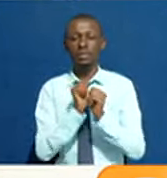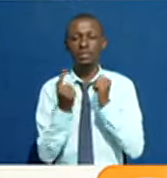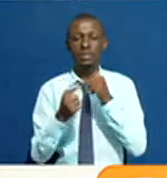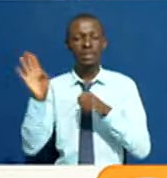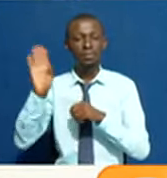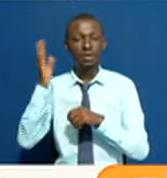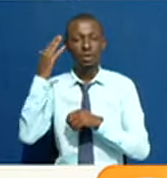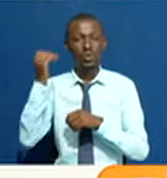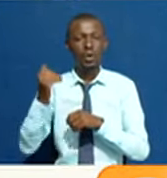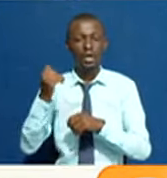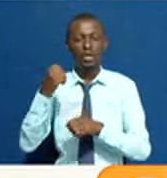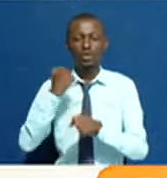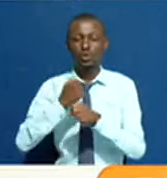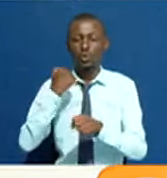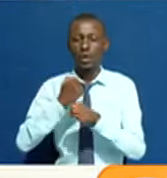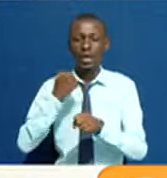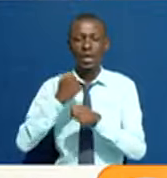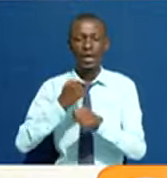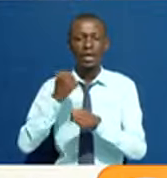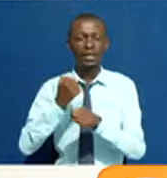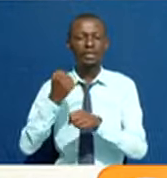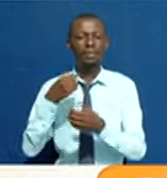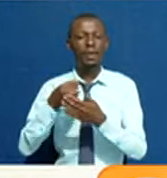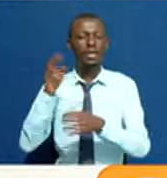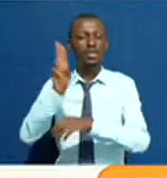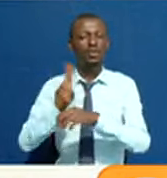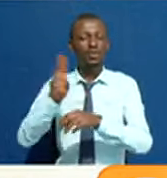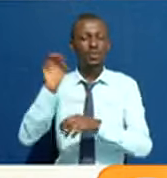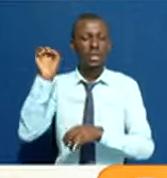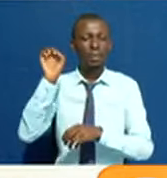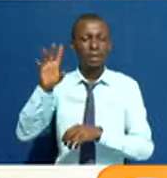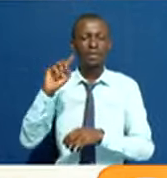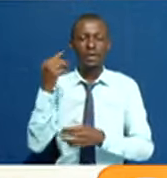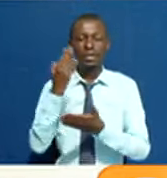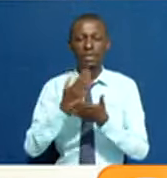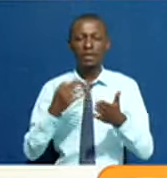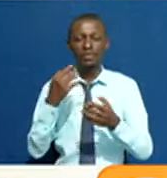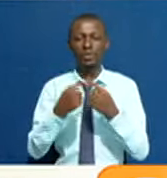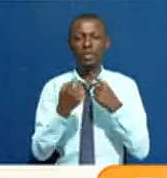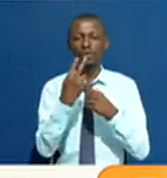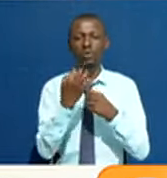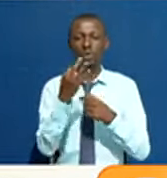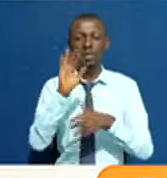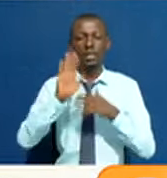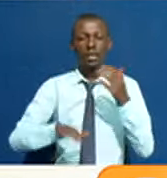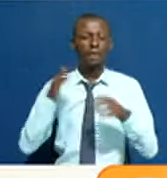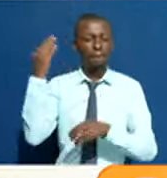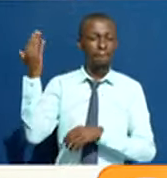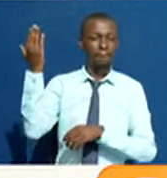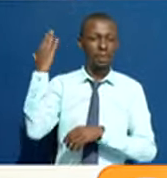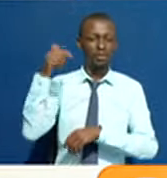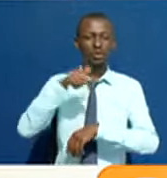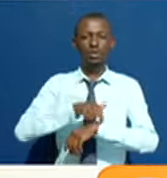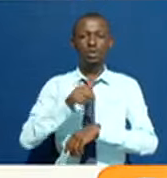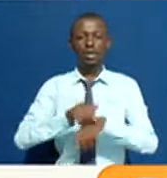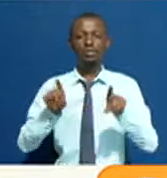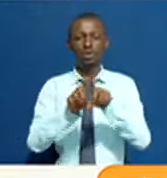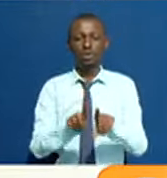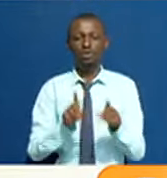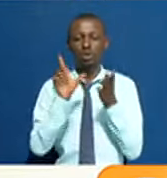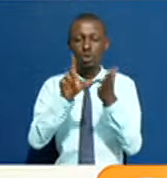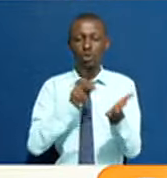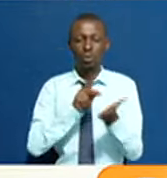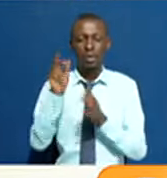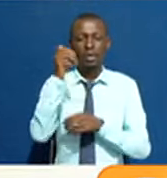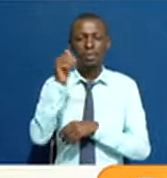high operating costs in the first half of 2023 compared to the previous period under review, as well as loan defaults